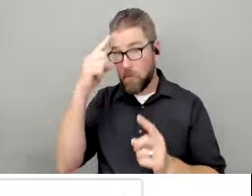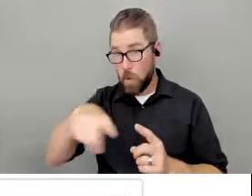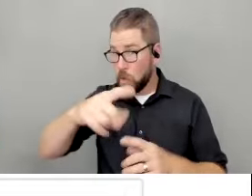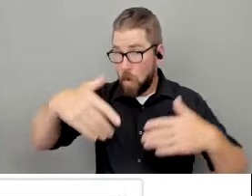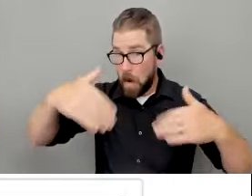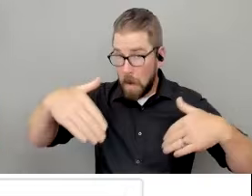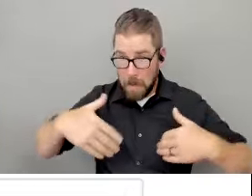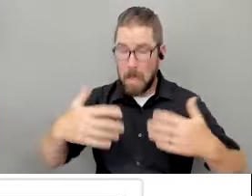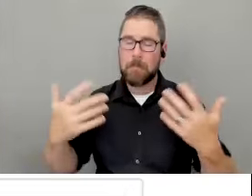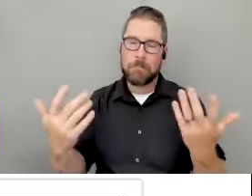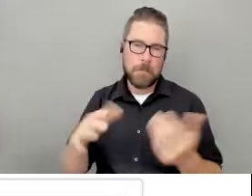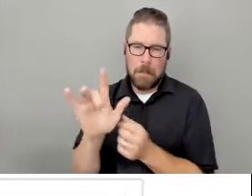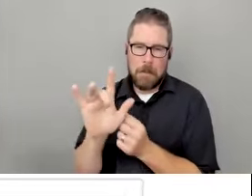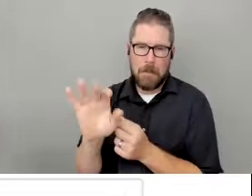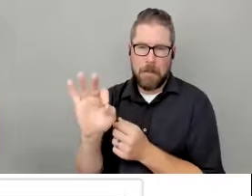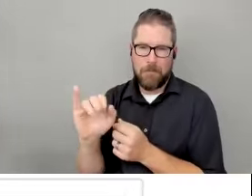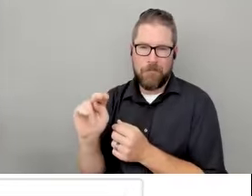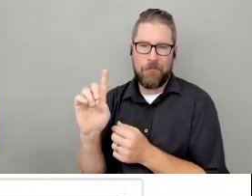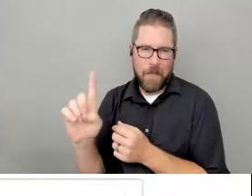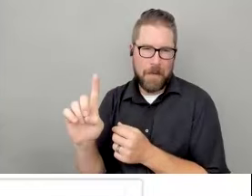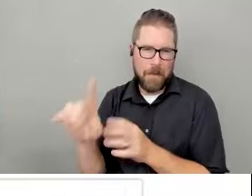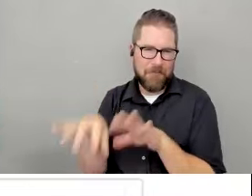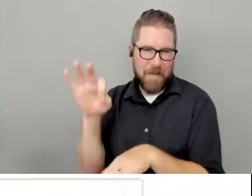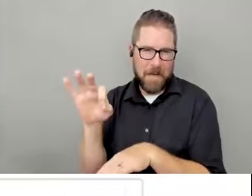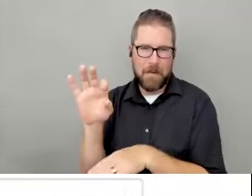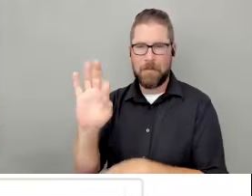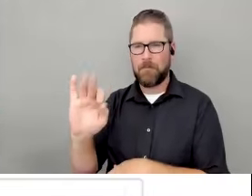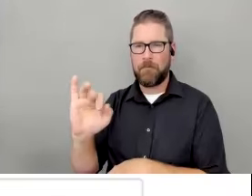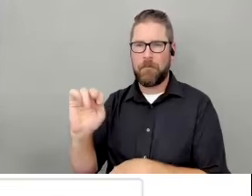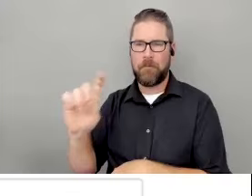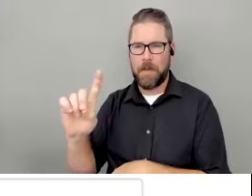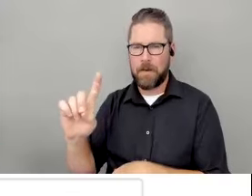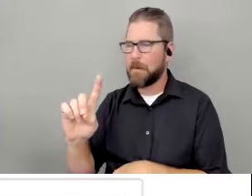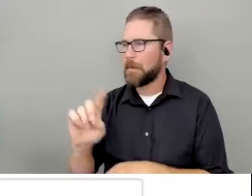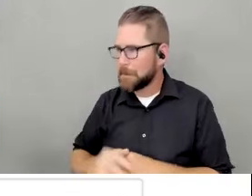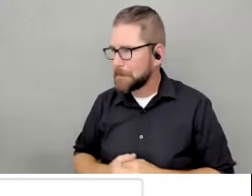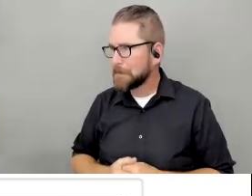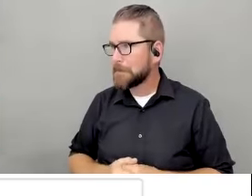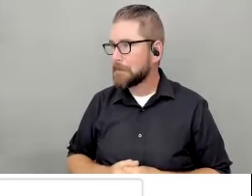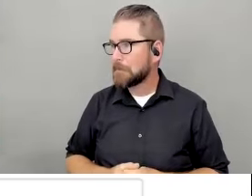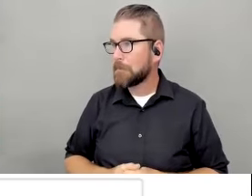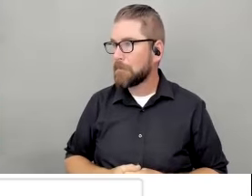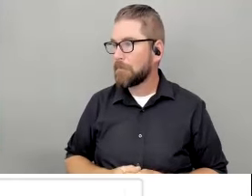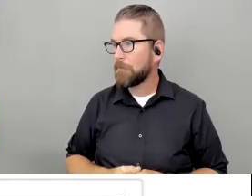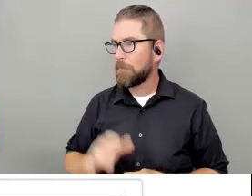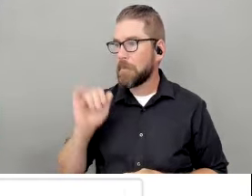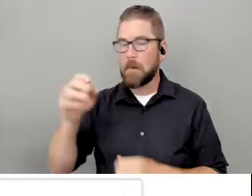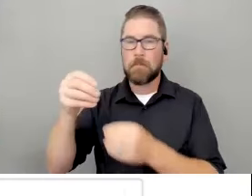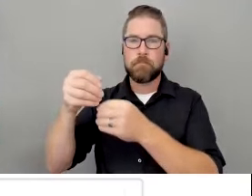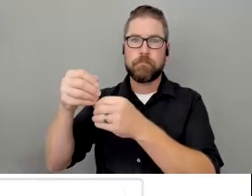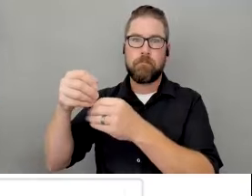that part, ignore all that part, excuse me, and go to find. And when I open find, it'll give you a long list